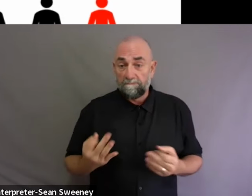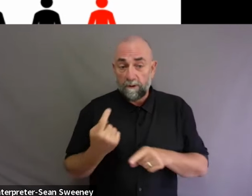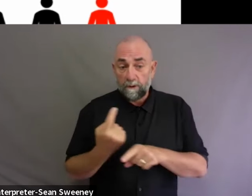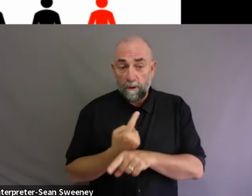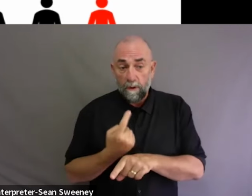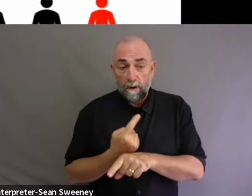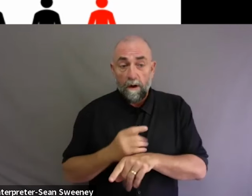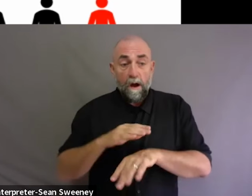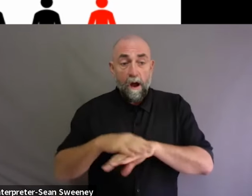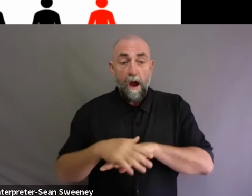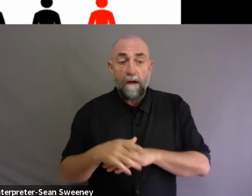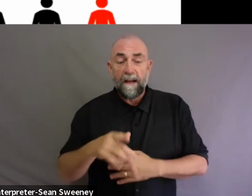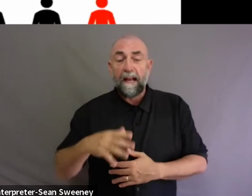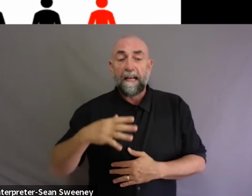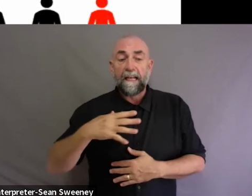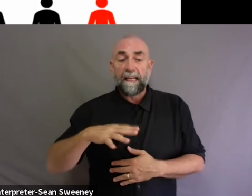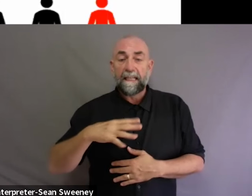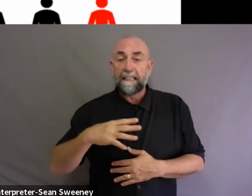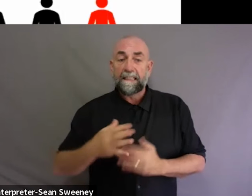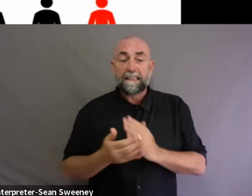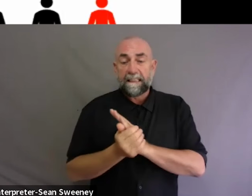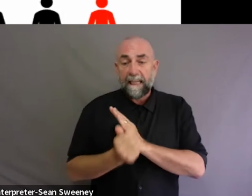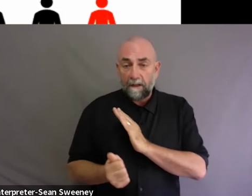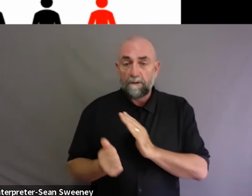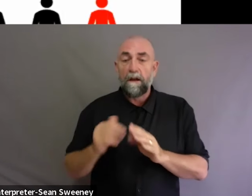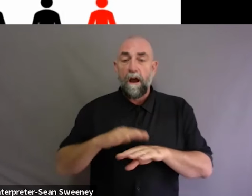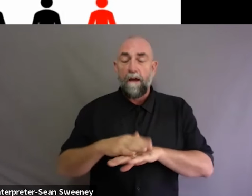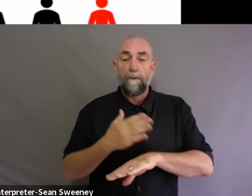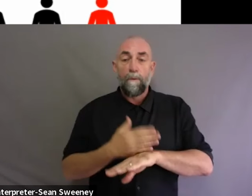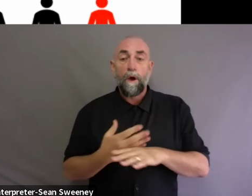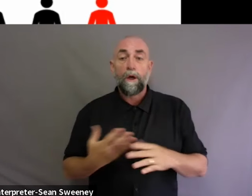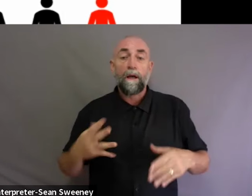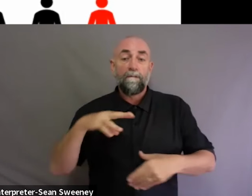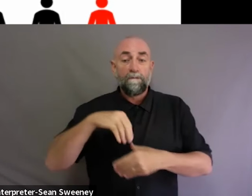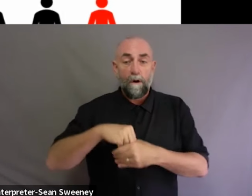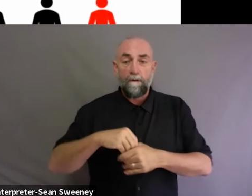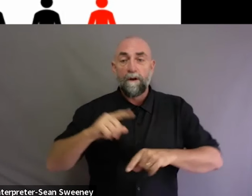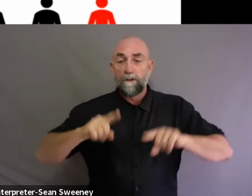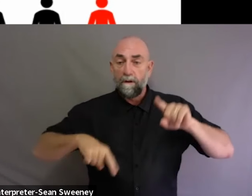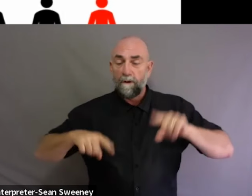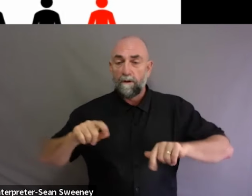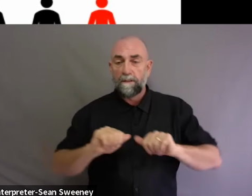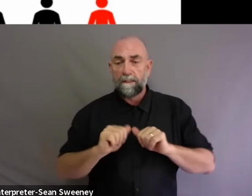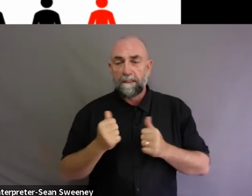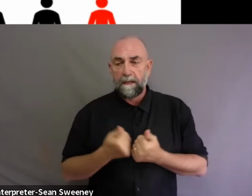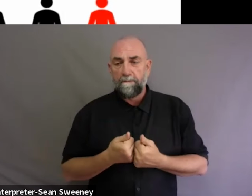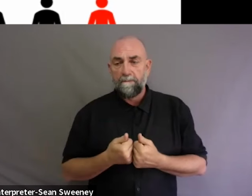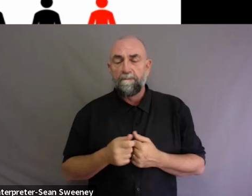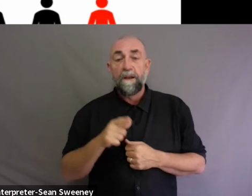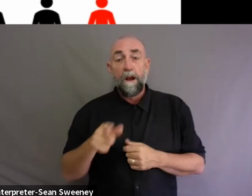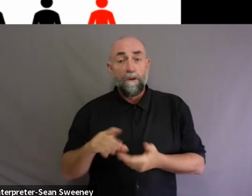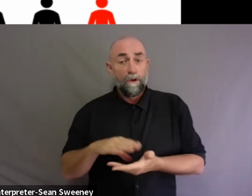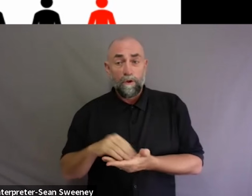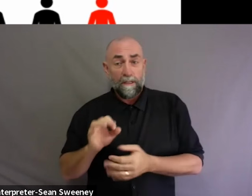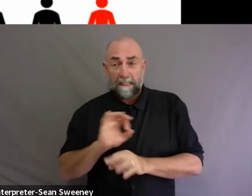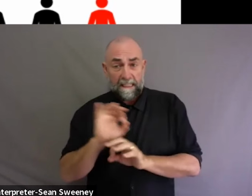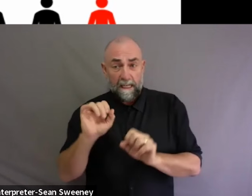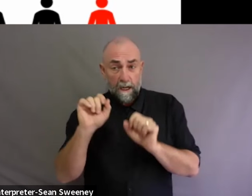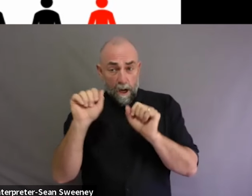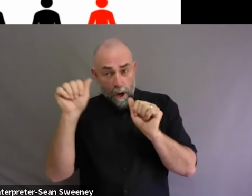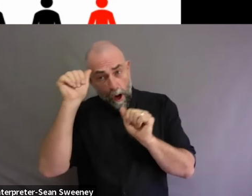for working in a diverse team. So our students are not even aware that those skills are required in order to work together.